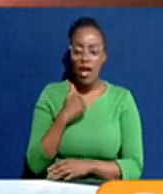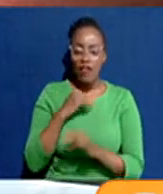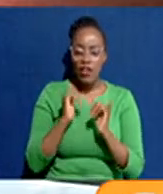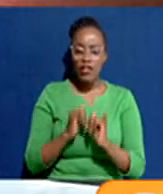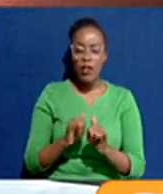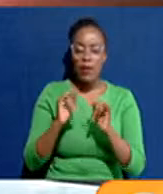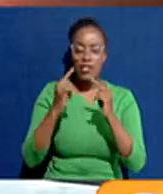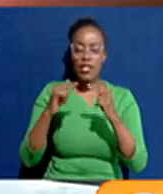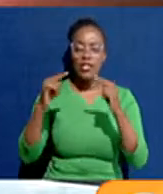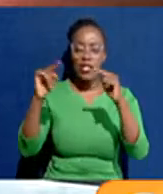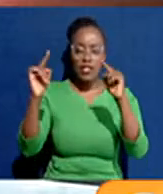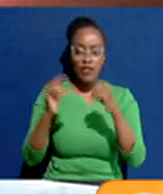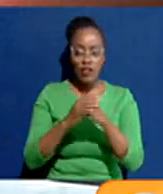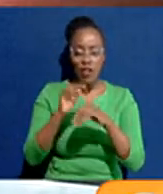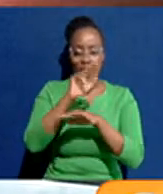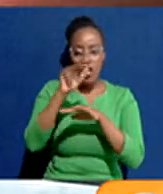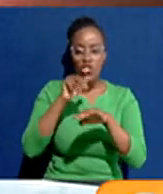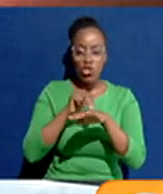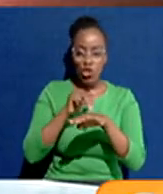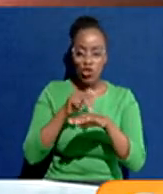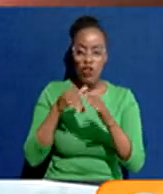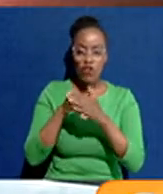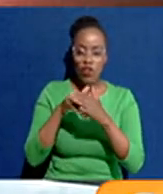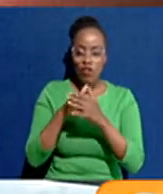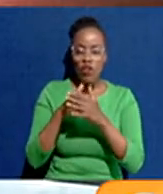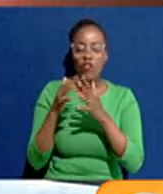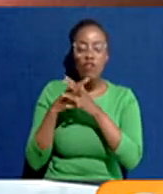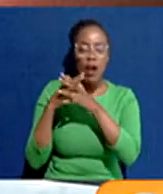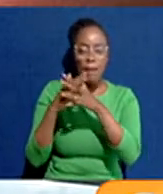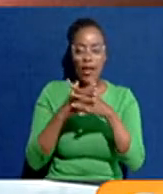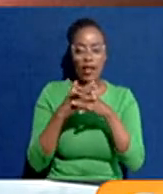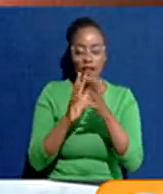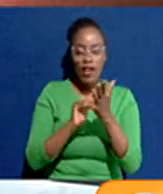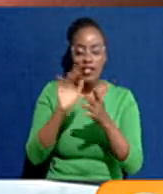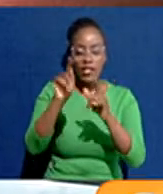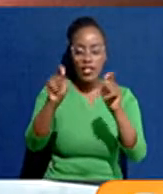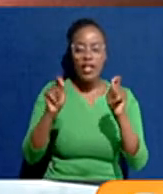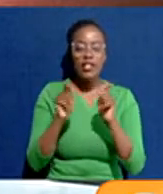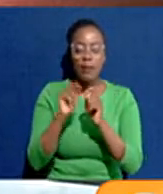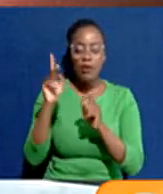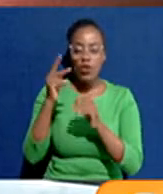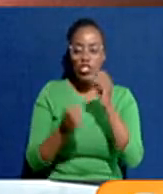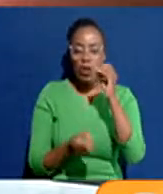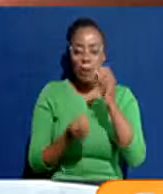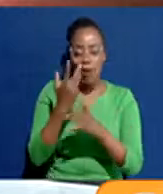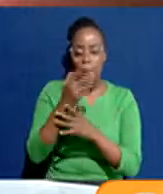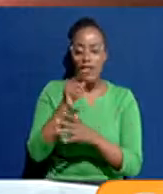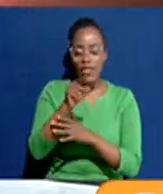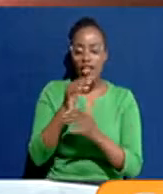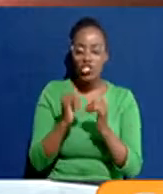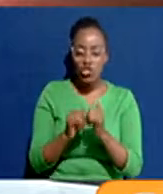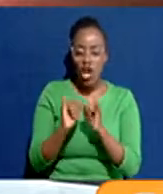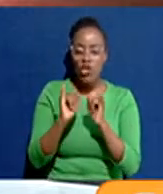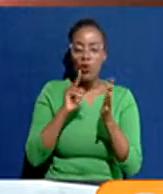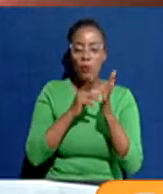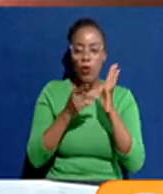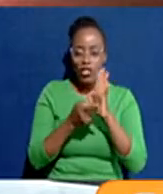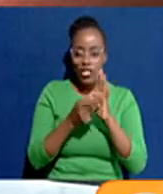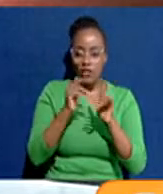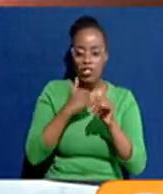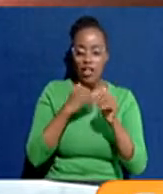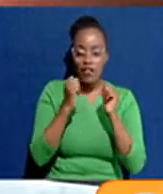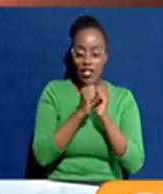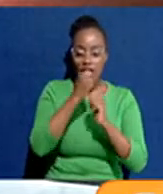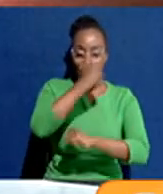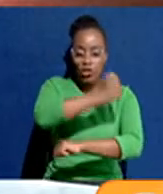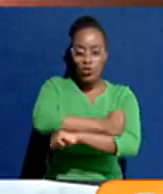implemented successfully. The National Football League of the United States of America sent a team to Kenya to launch the pilot project that has 10